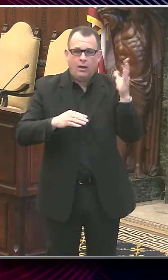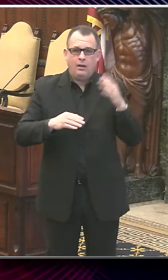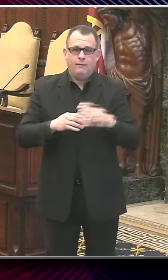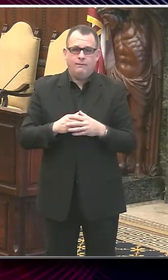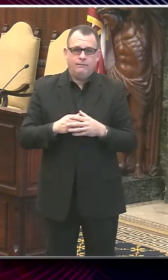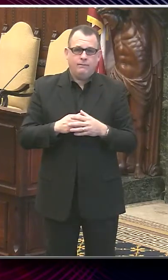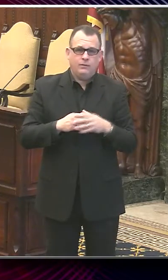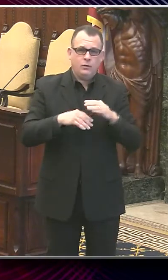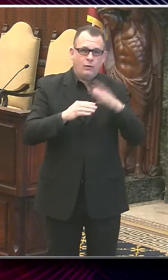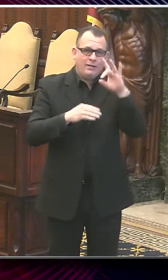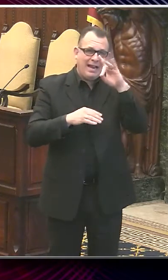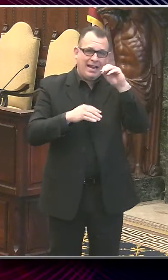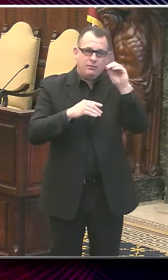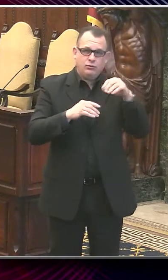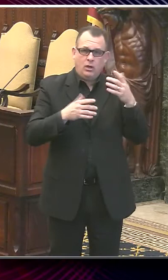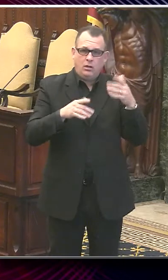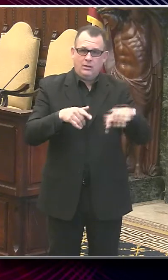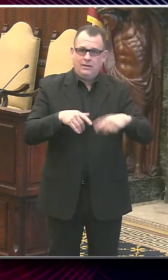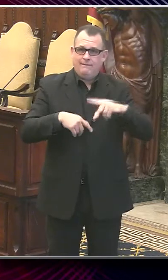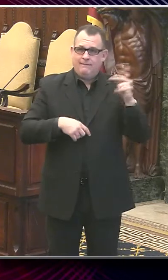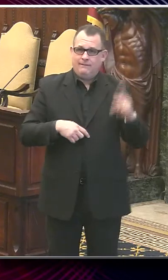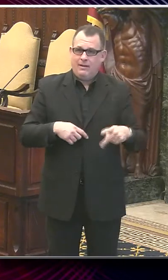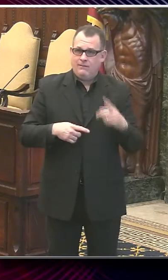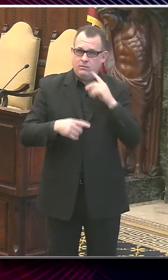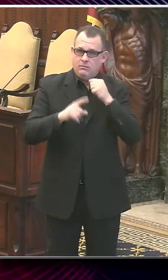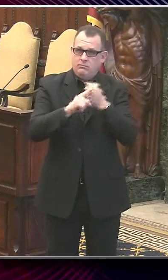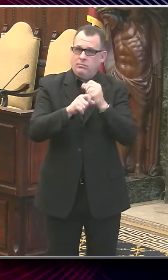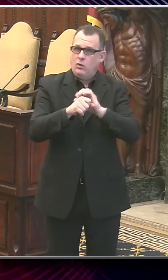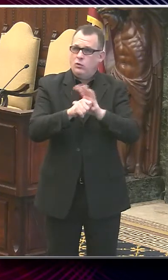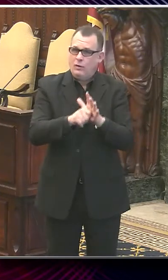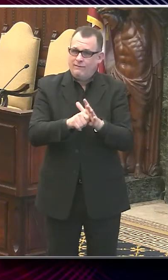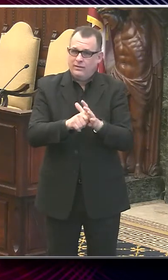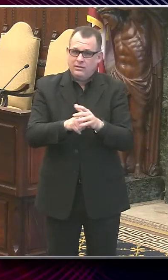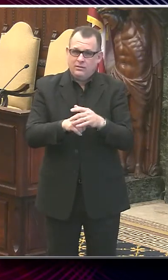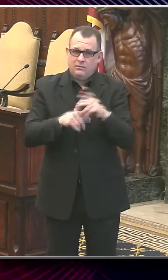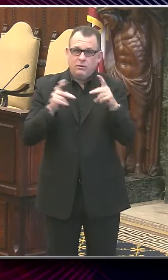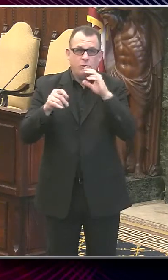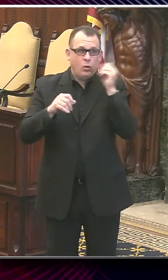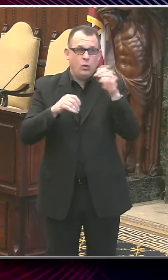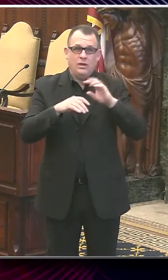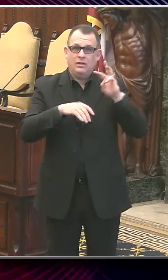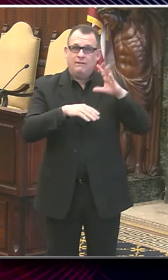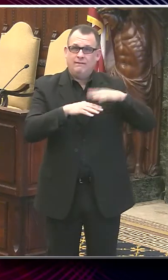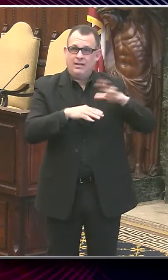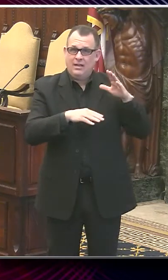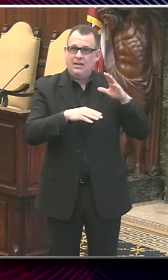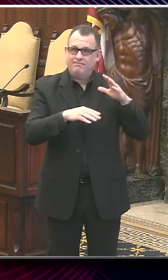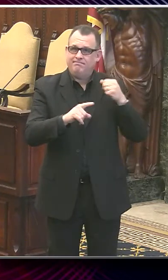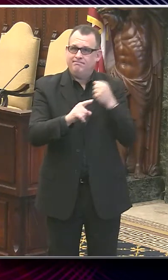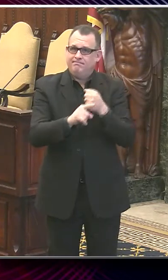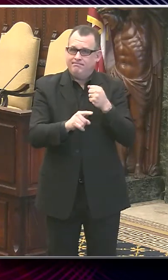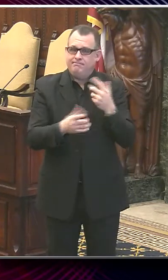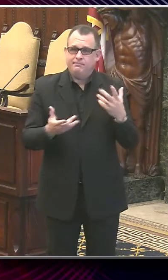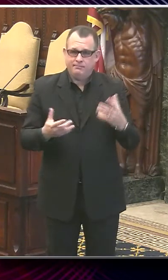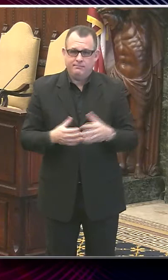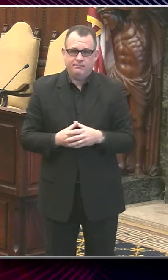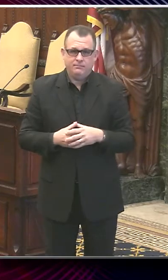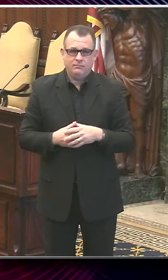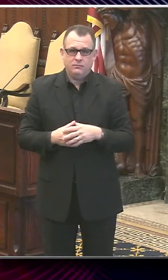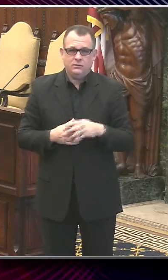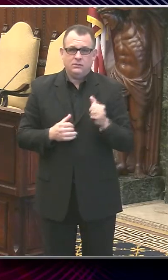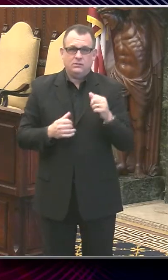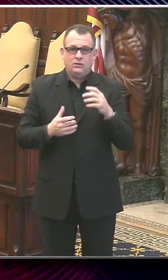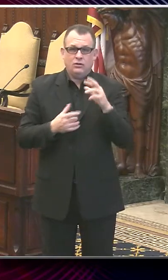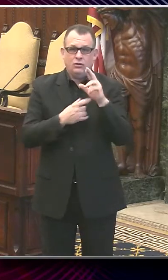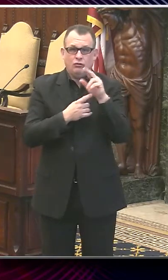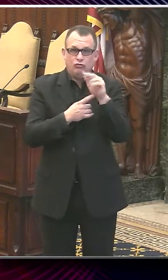have occurred in Philadelphia from COVID are occurring in people over the age of 65. And in view of the epidemic wave that's happening right now, we really need